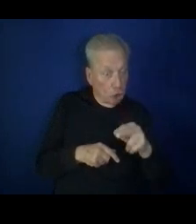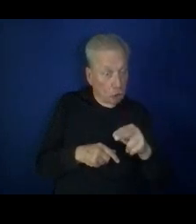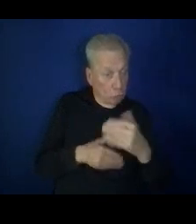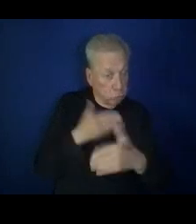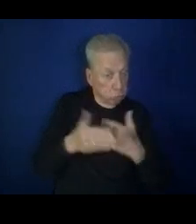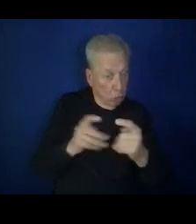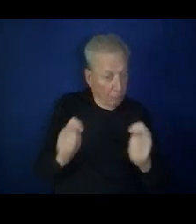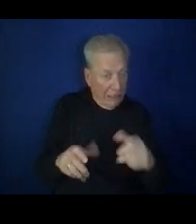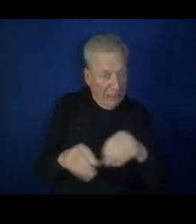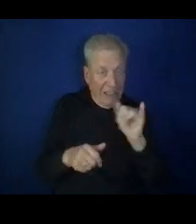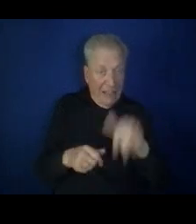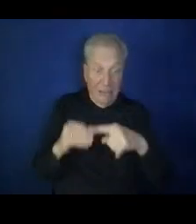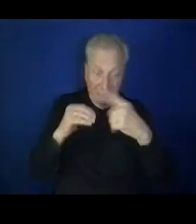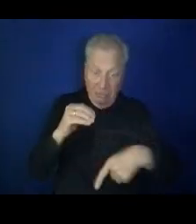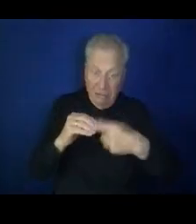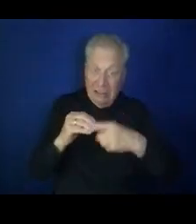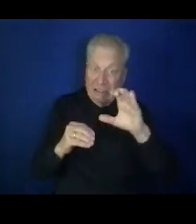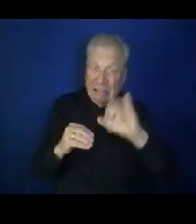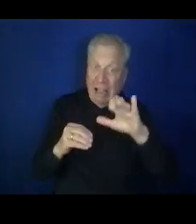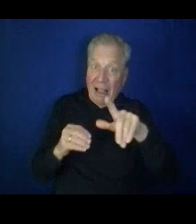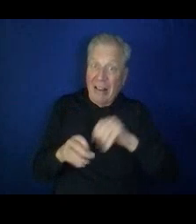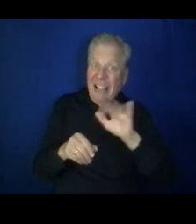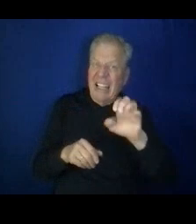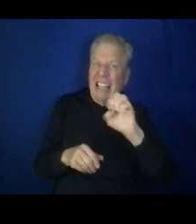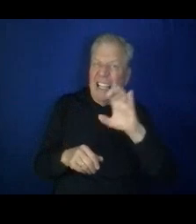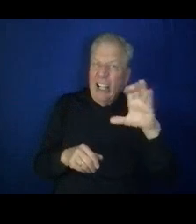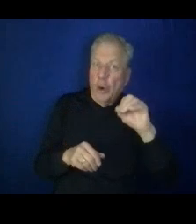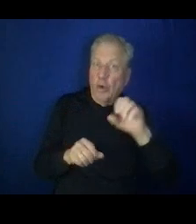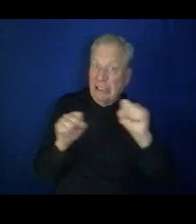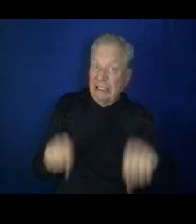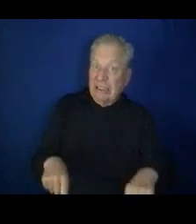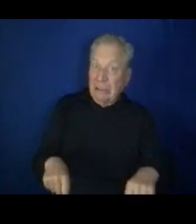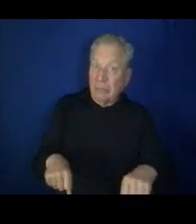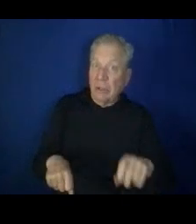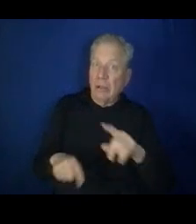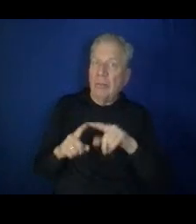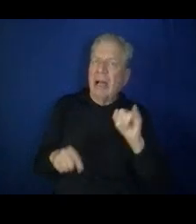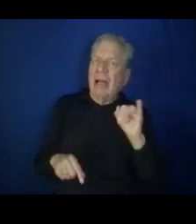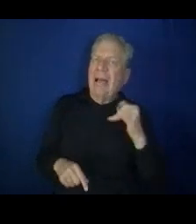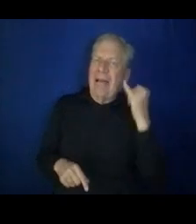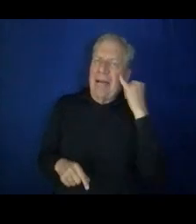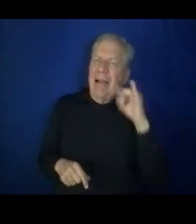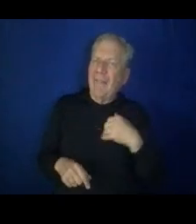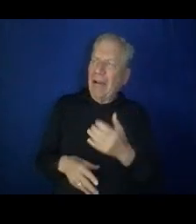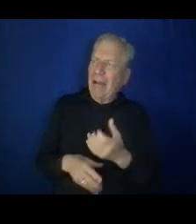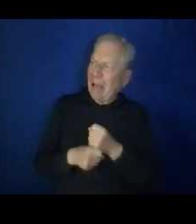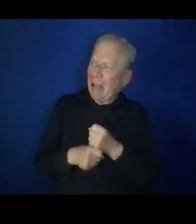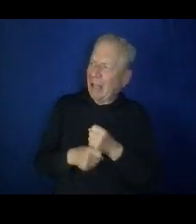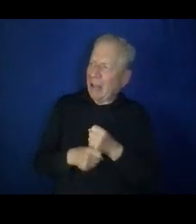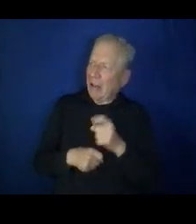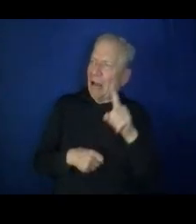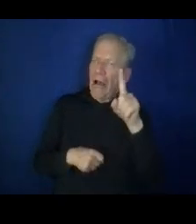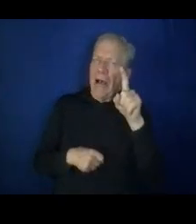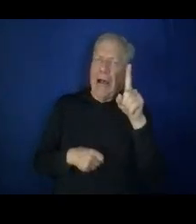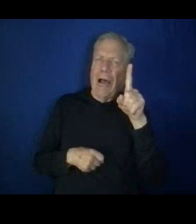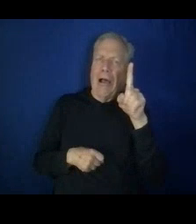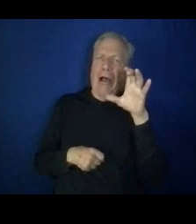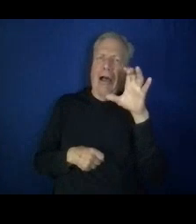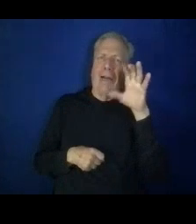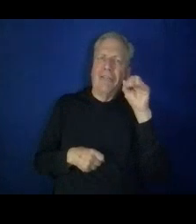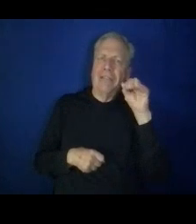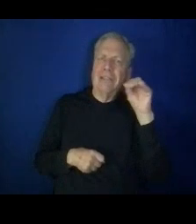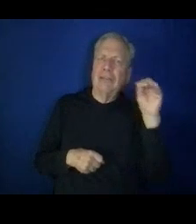this cycle through the ecosystem, bison get 150% of the